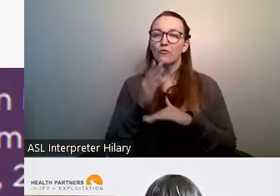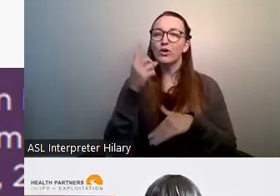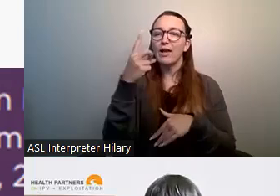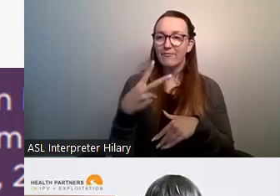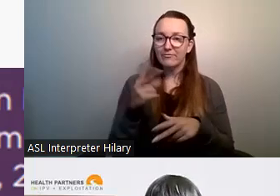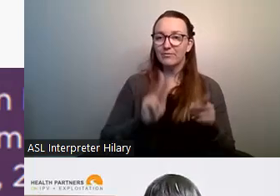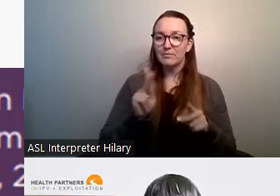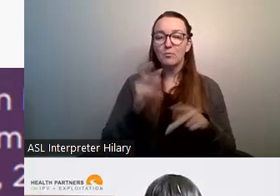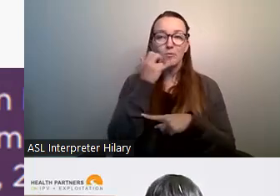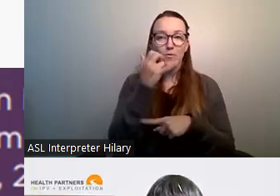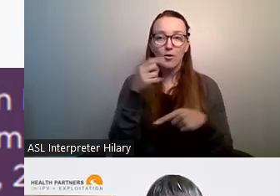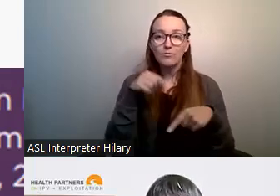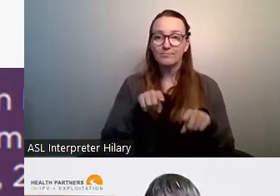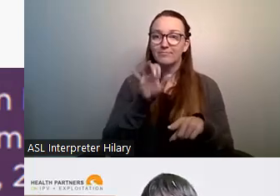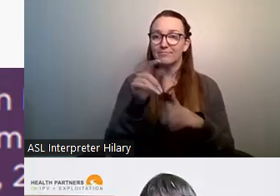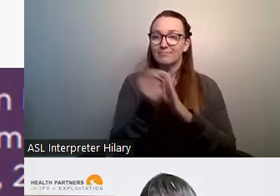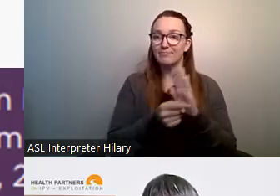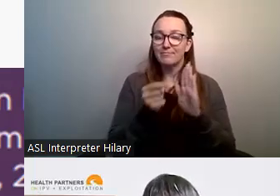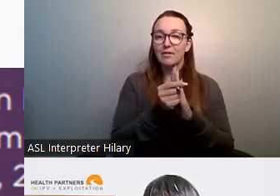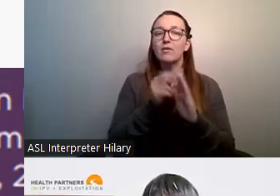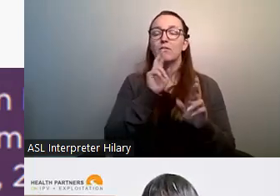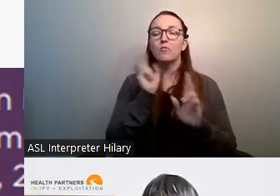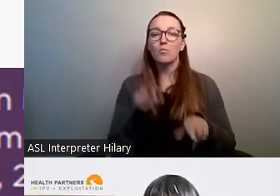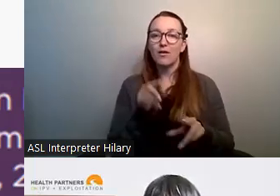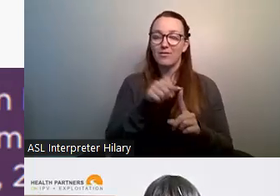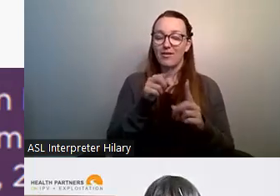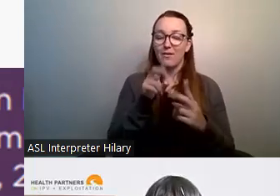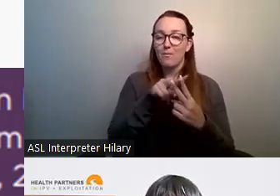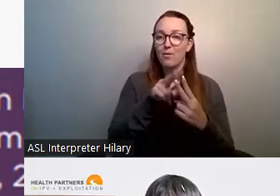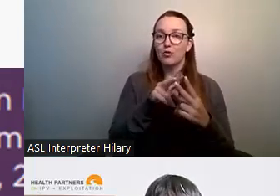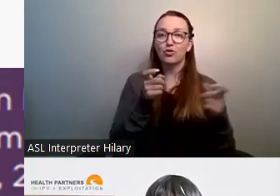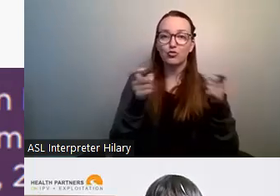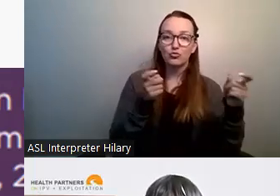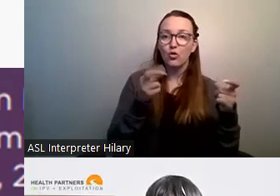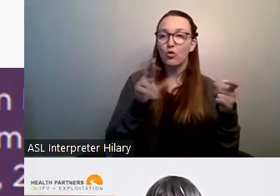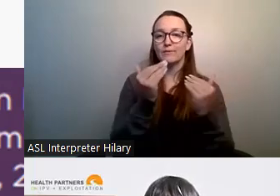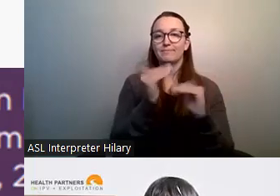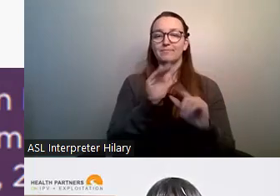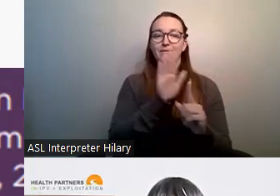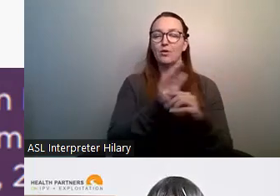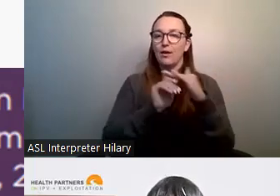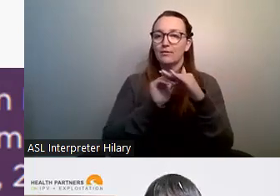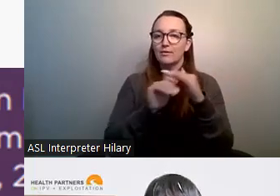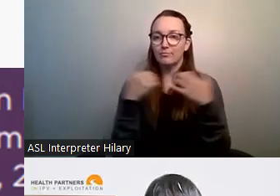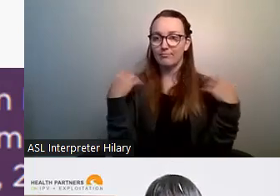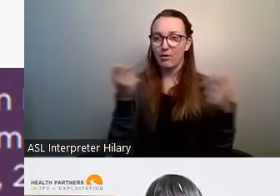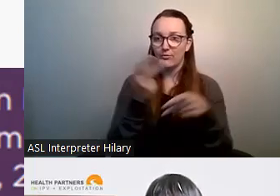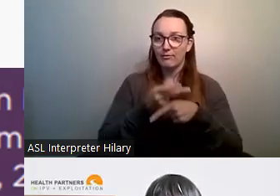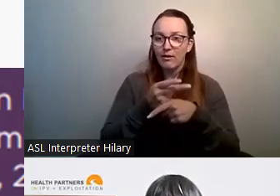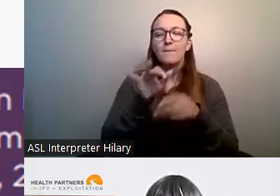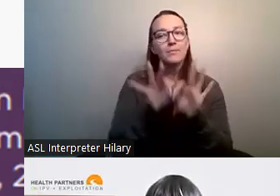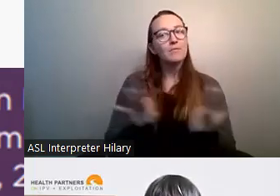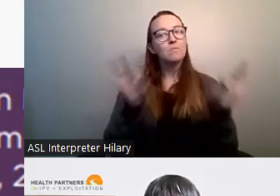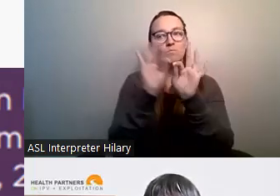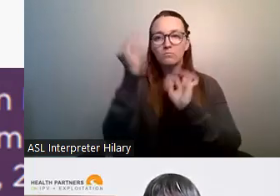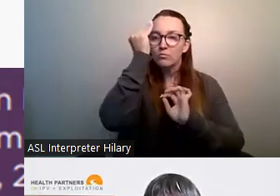that period reported that a partner controlled or restricted their access to healthcare. This is an important takeaway for